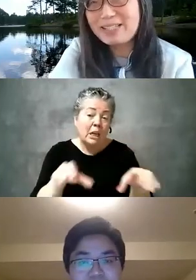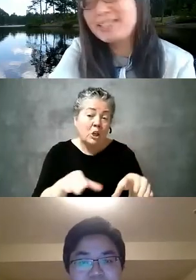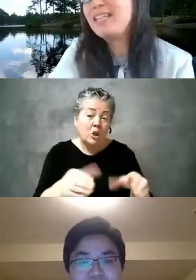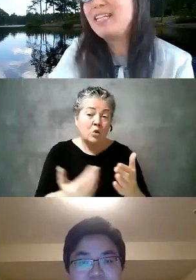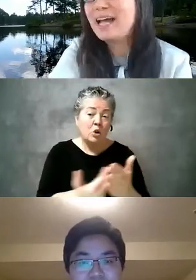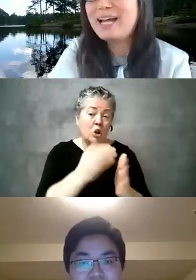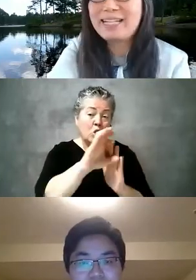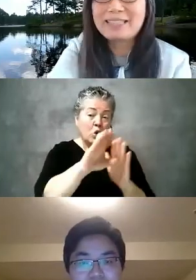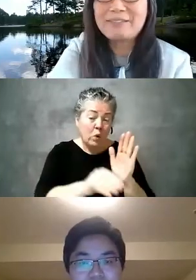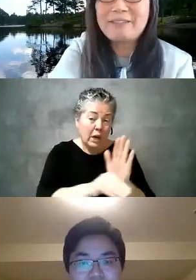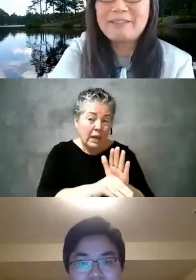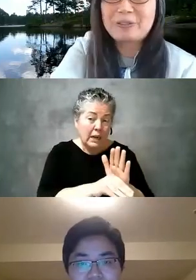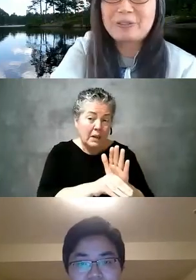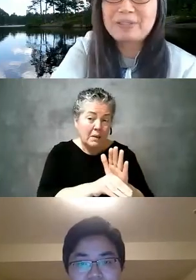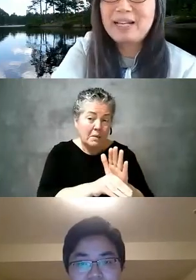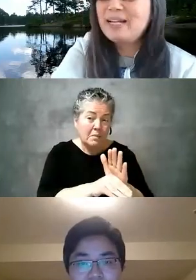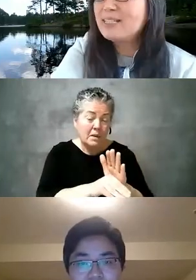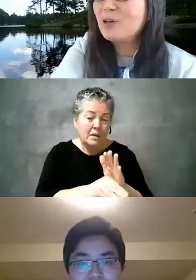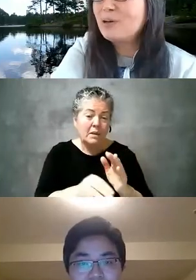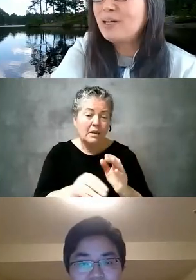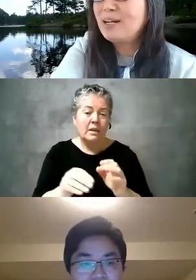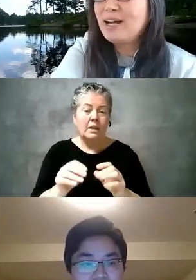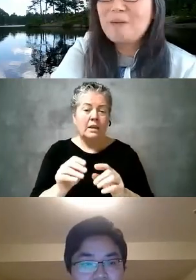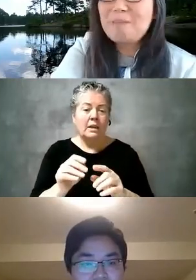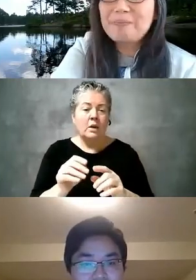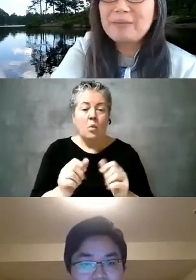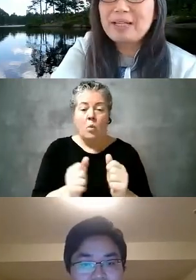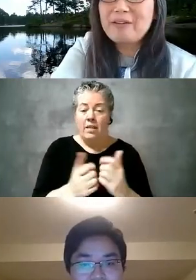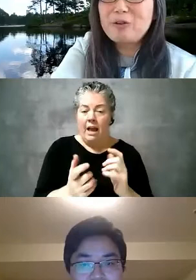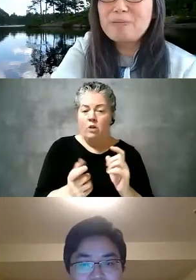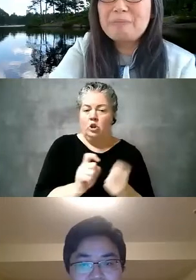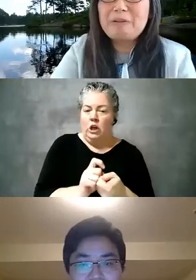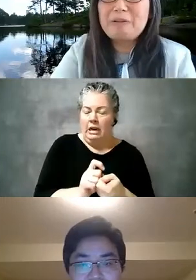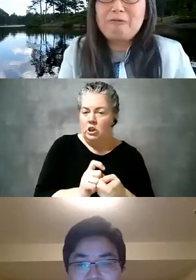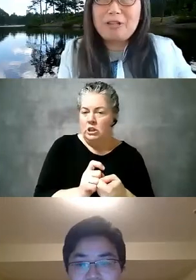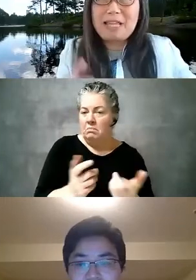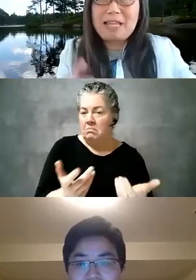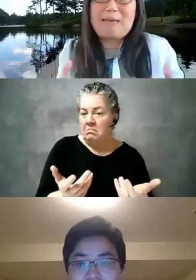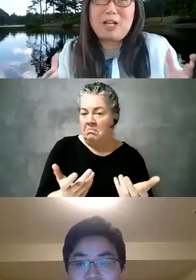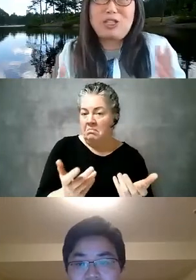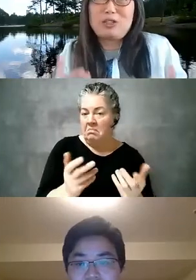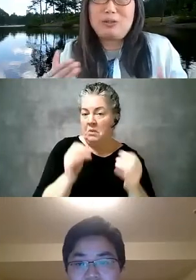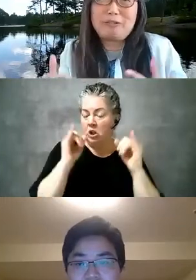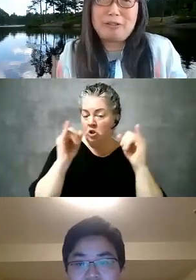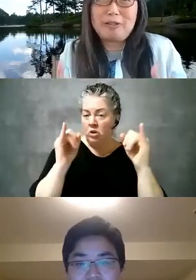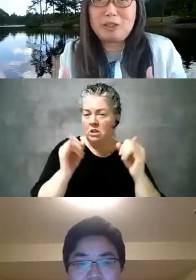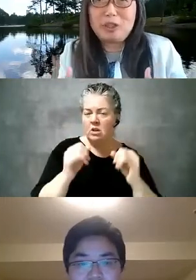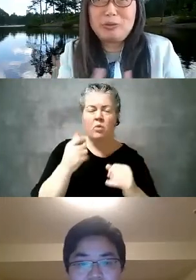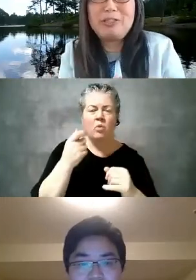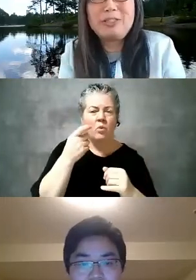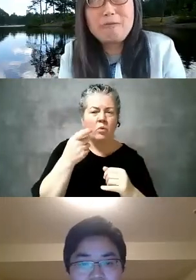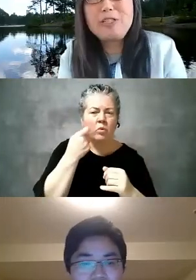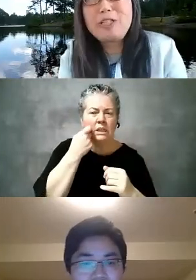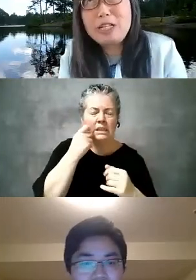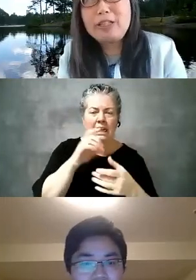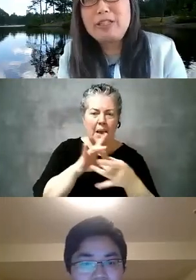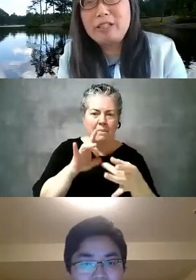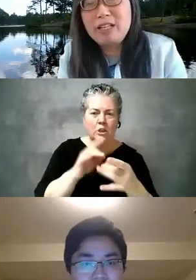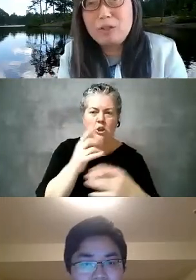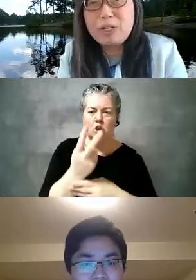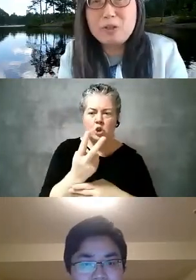practice. So it's not entirely counterfactual. So if you remember before that, I mentioned two